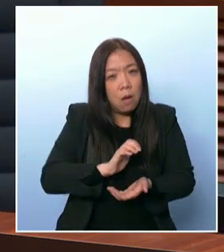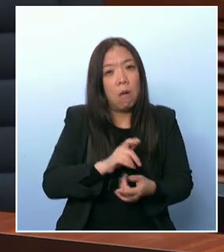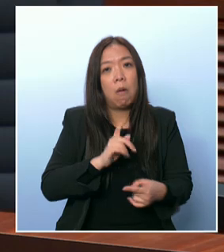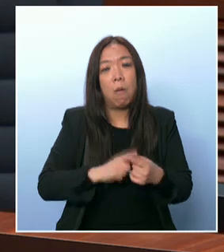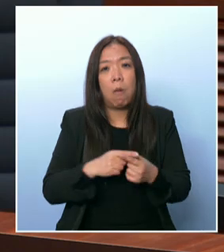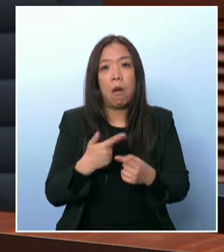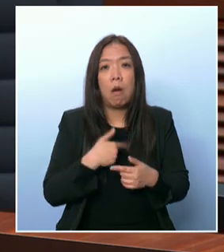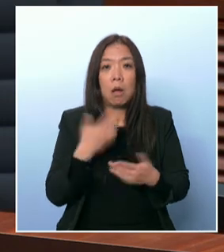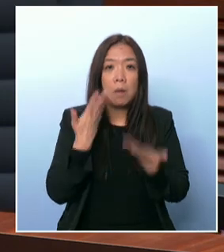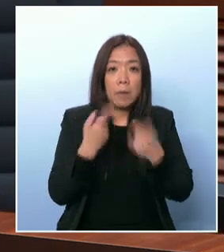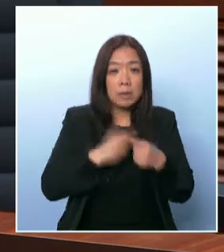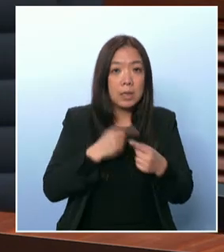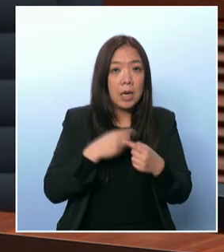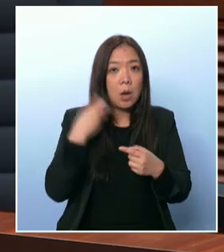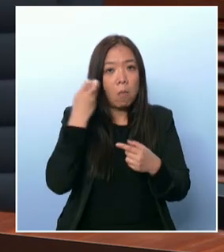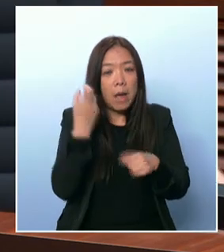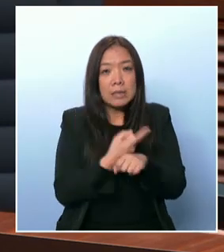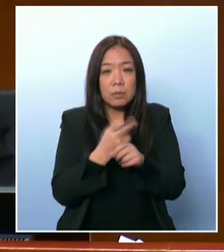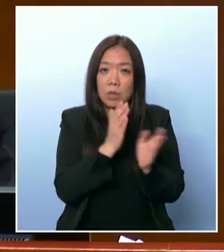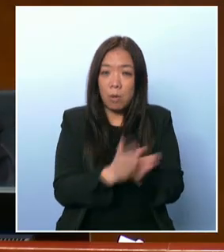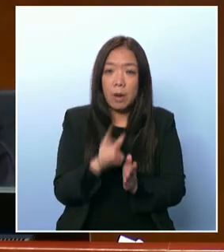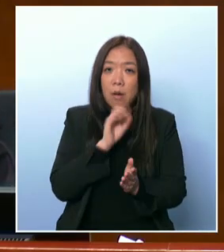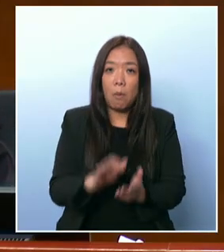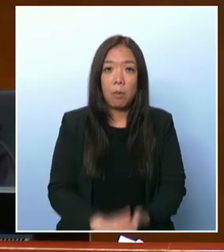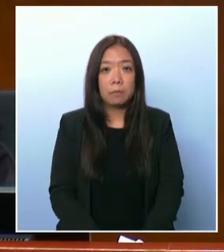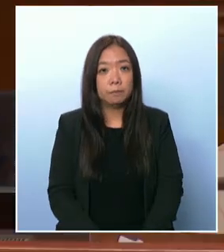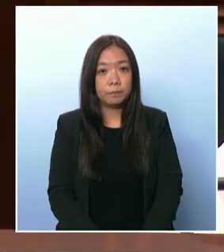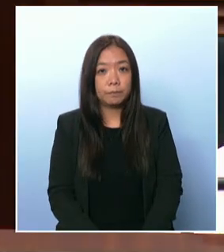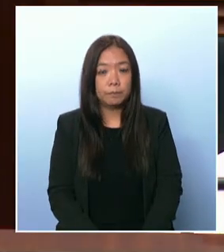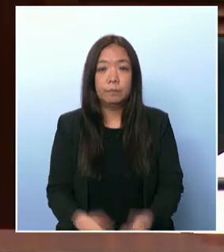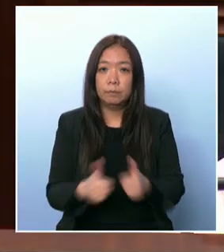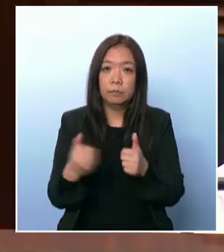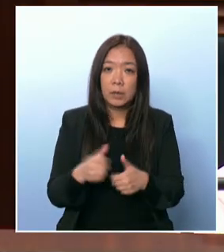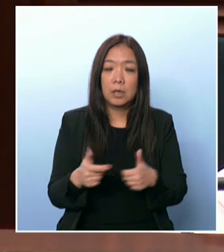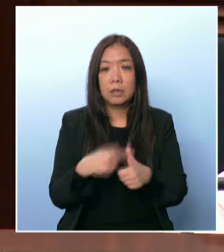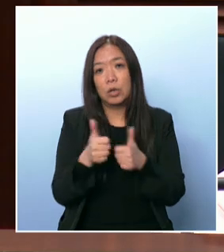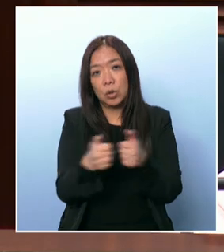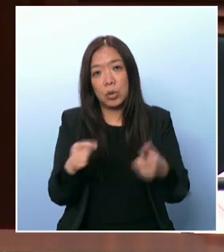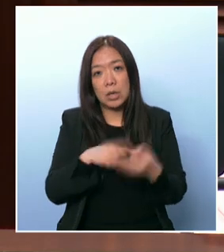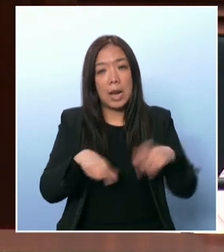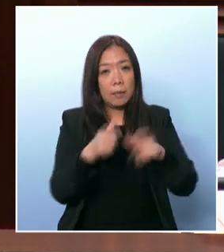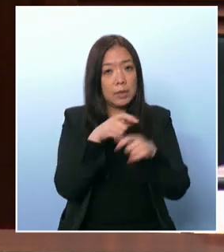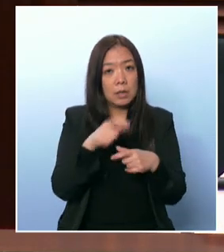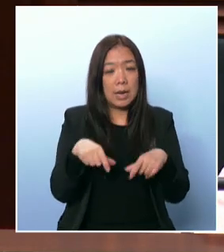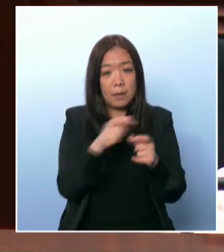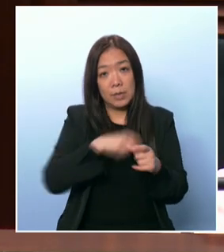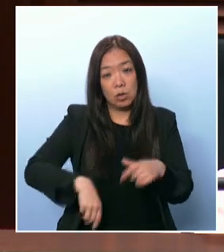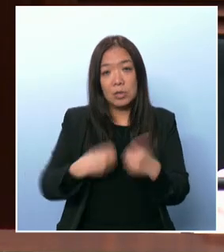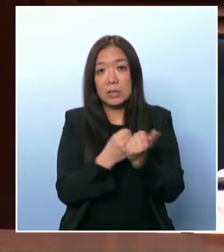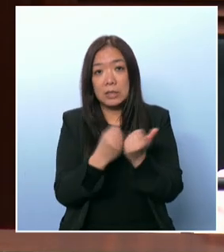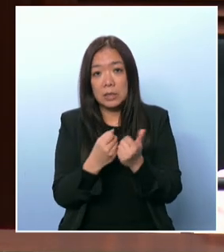2029? I know some young medical students and they are under immense stress, so can we provide them some